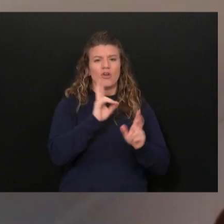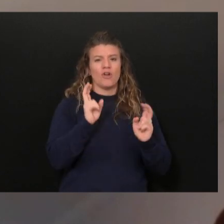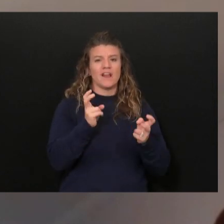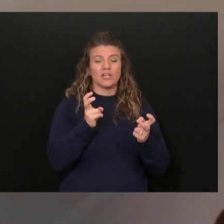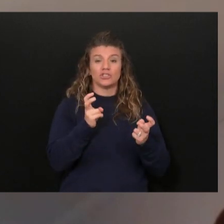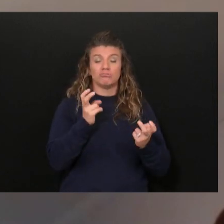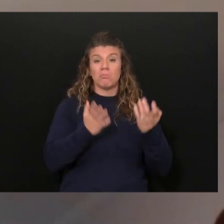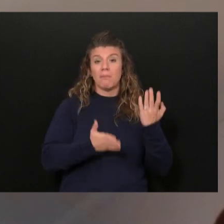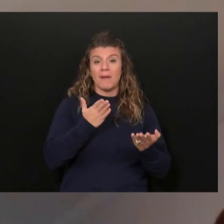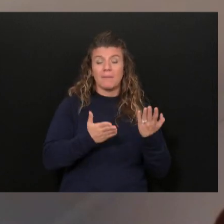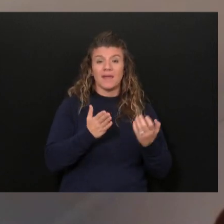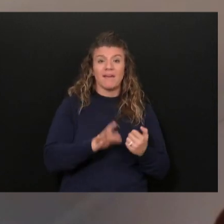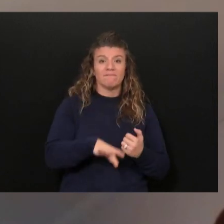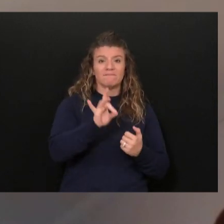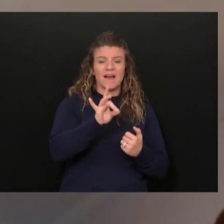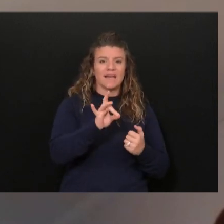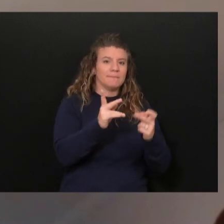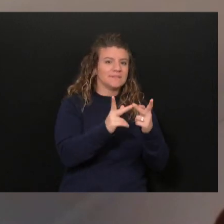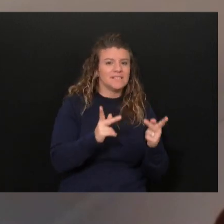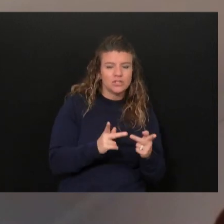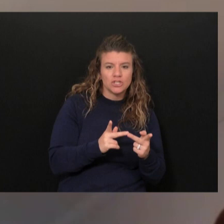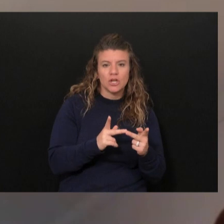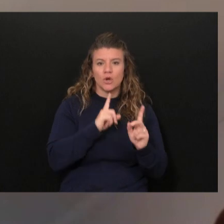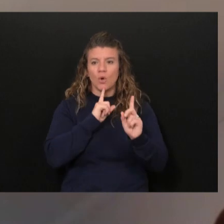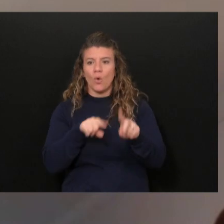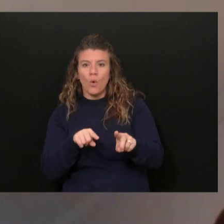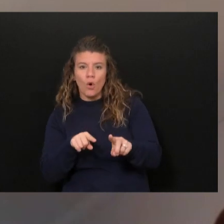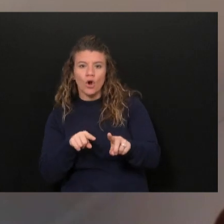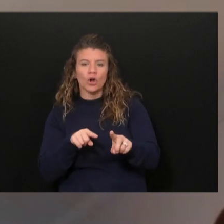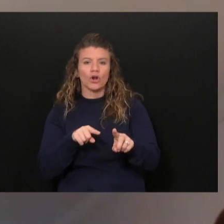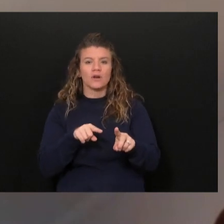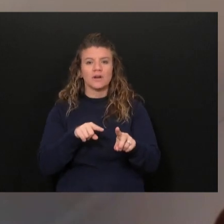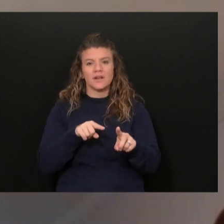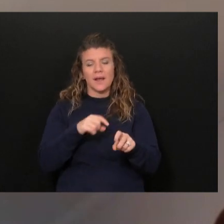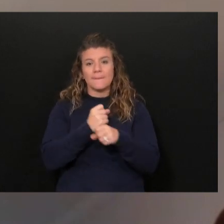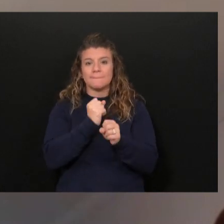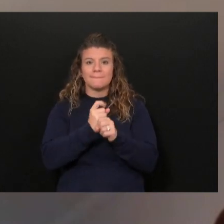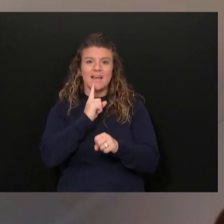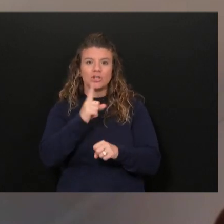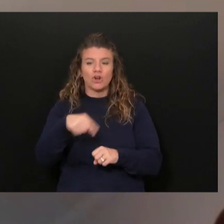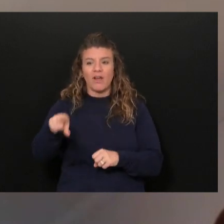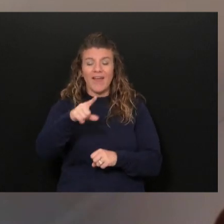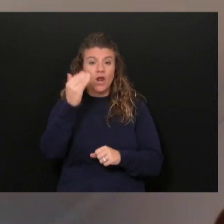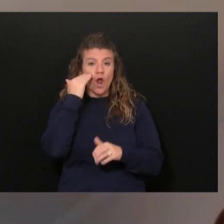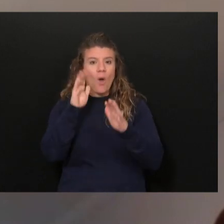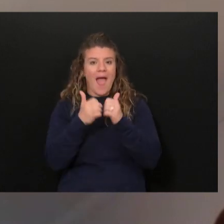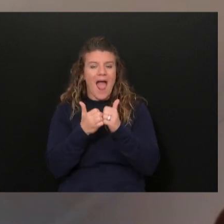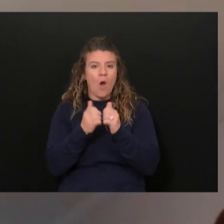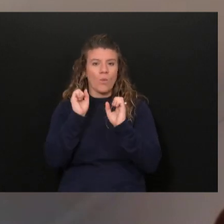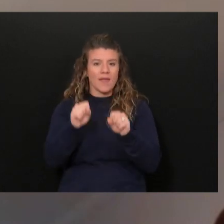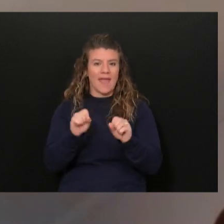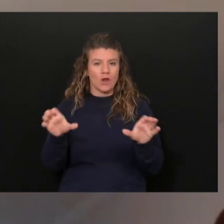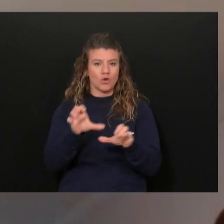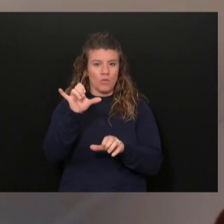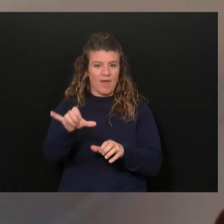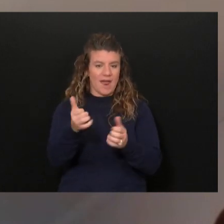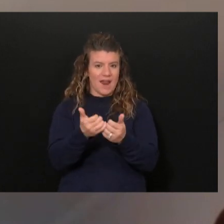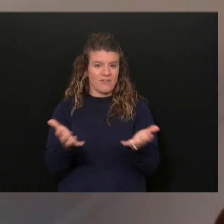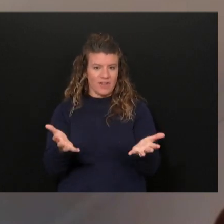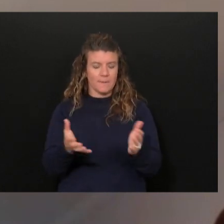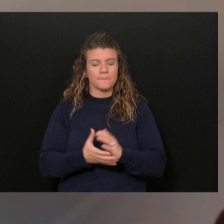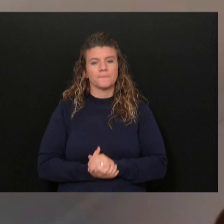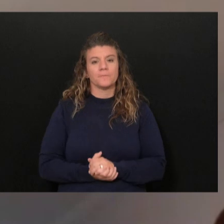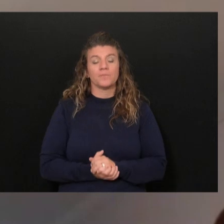finding a physician to get an order and making sure that they individually know how that's going to be paid for. So we